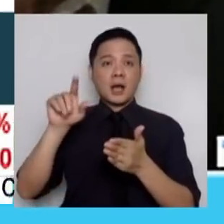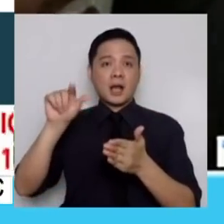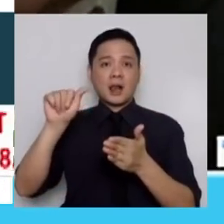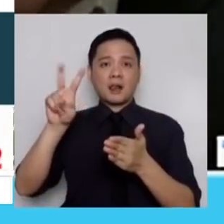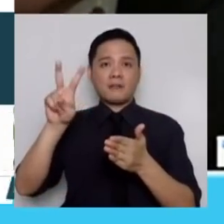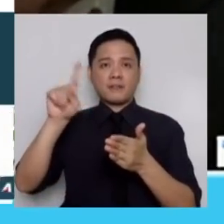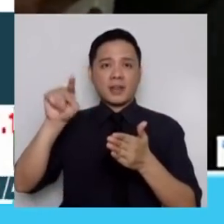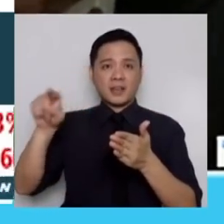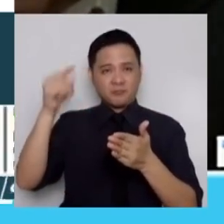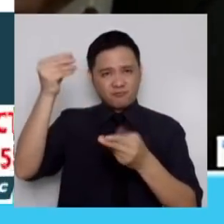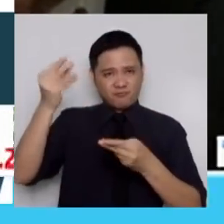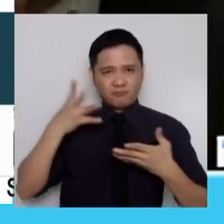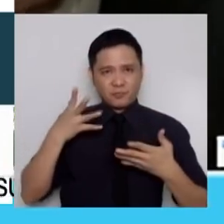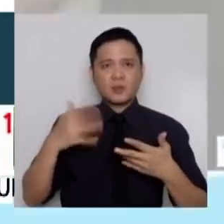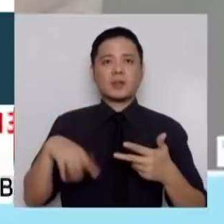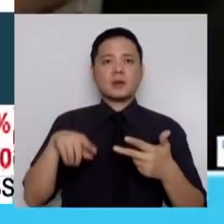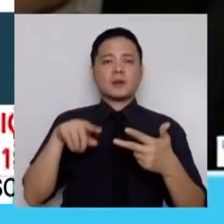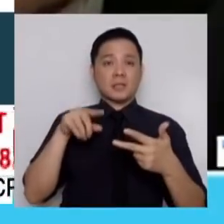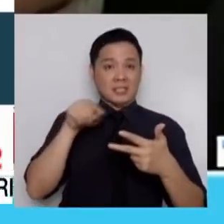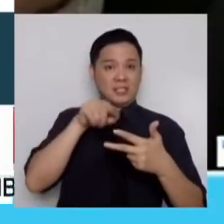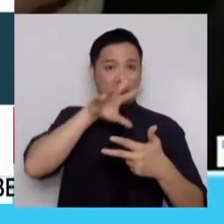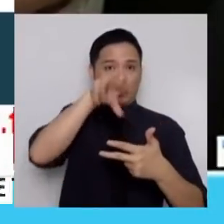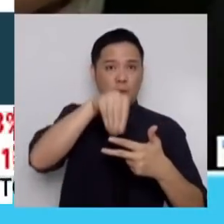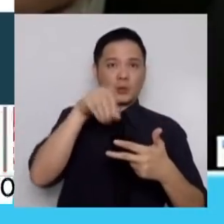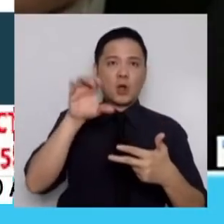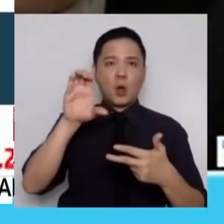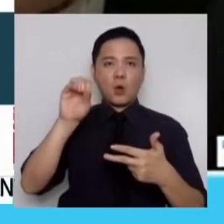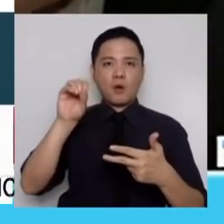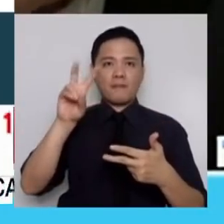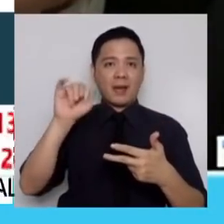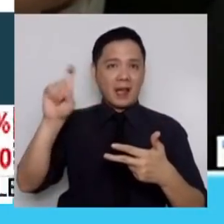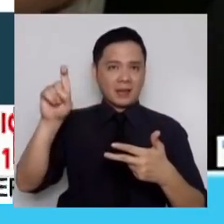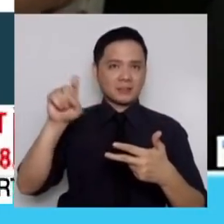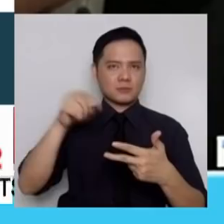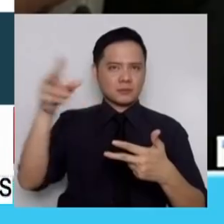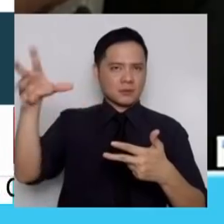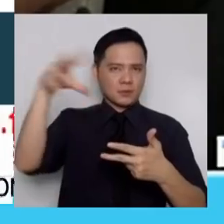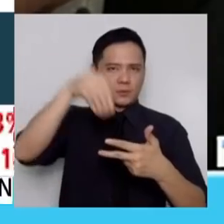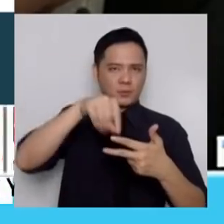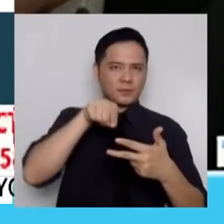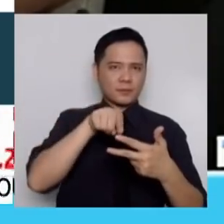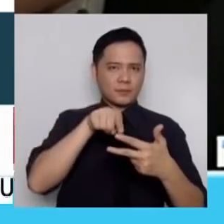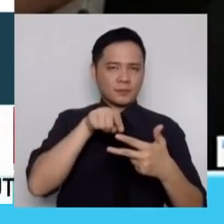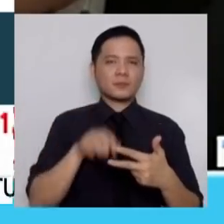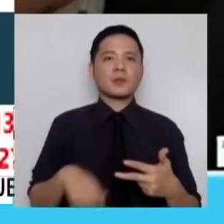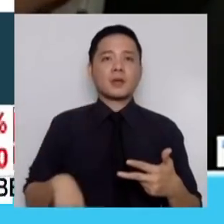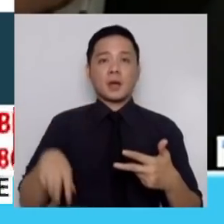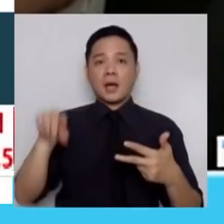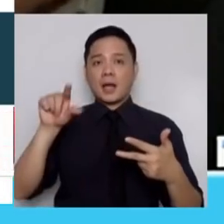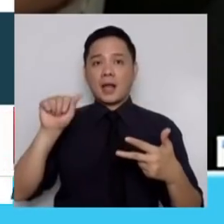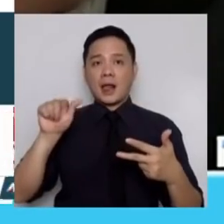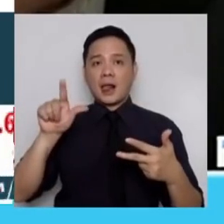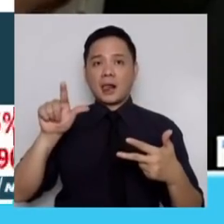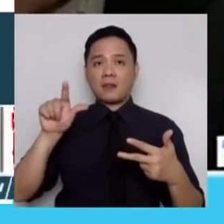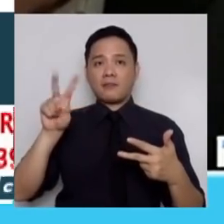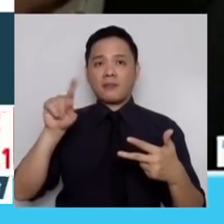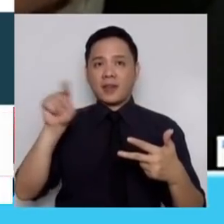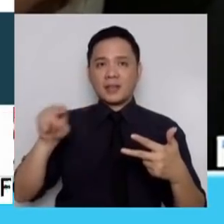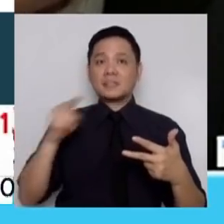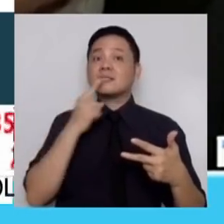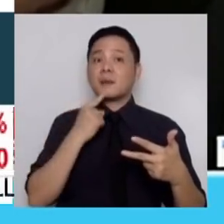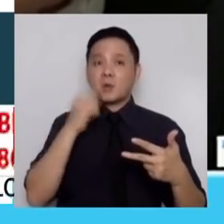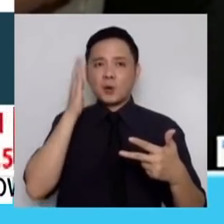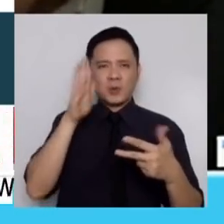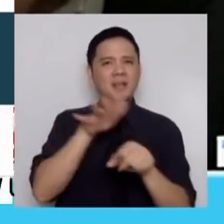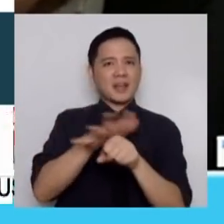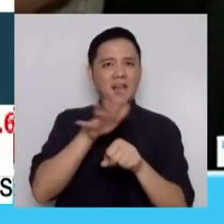At yan kasama niyan sa COVAX facility. Yung sinabi ni Secretary Galvez na we will have more than enough in the next